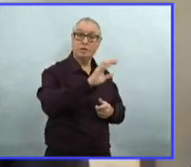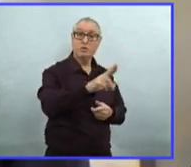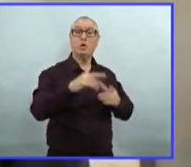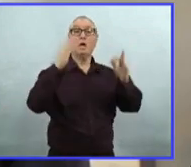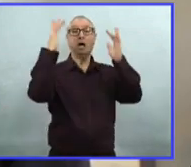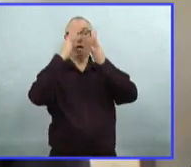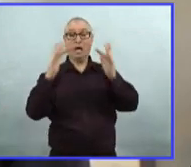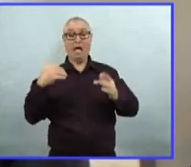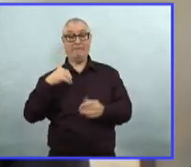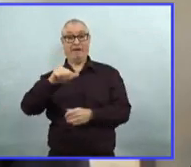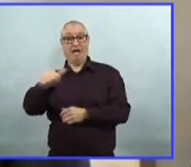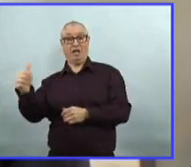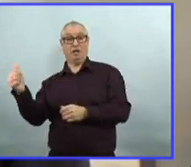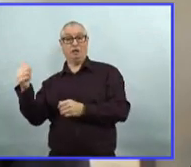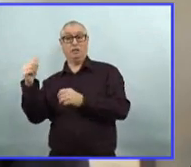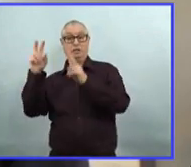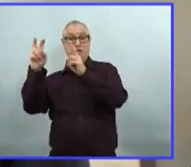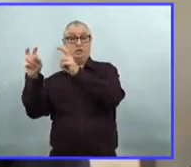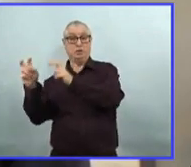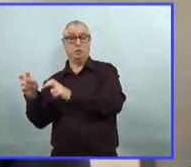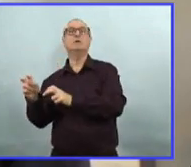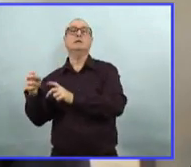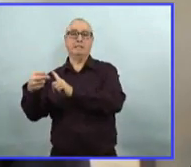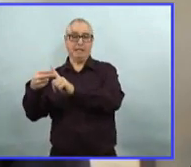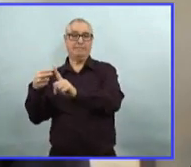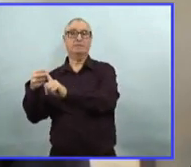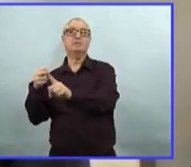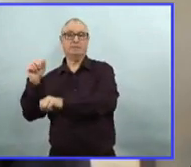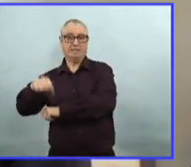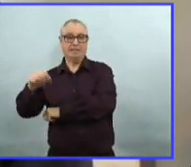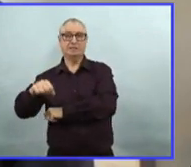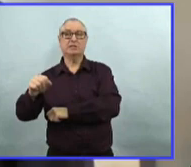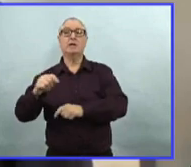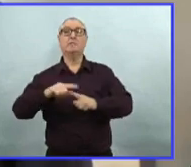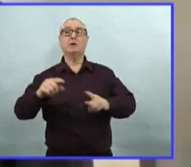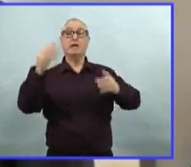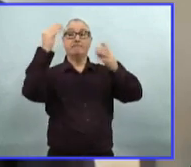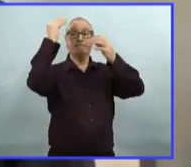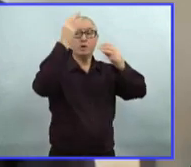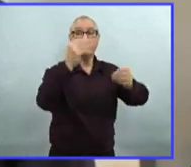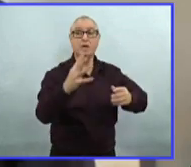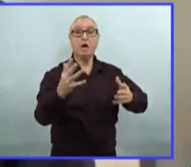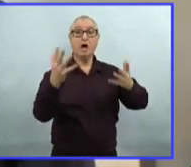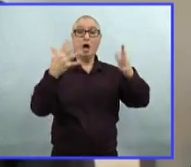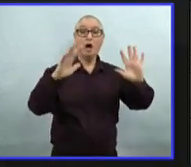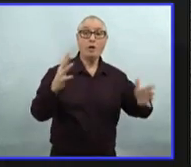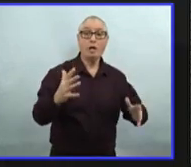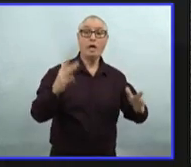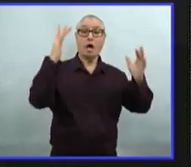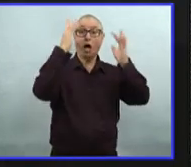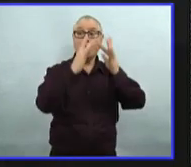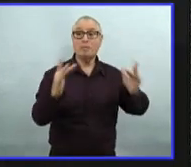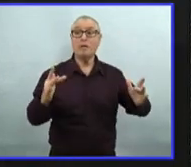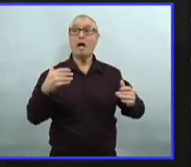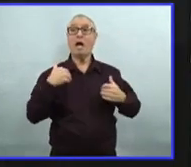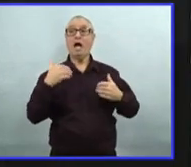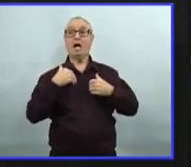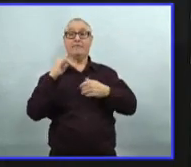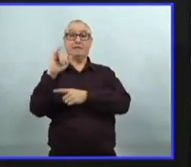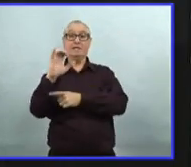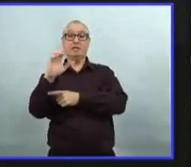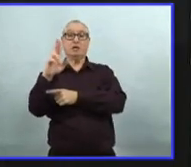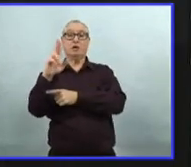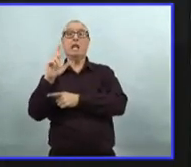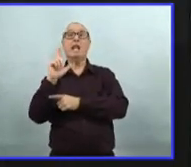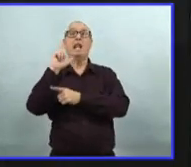heard specifics about that, but that's another one that could be directed to Shared Health. Thank you. All